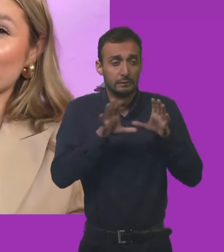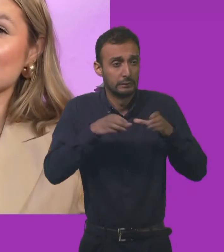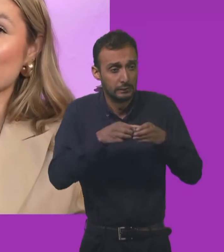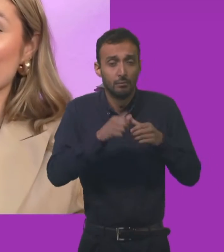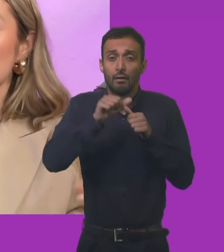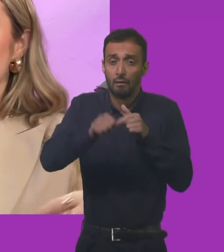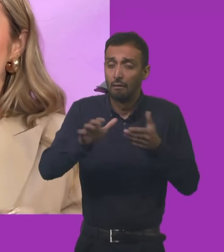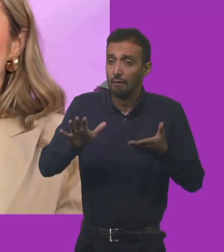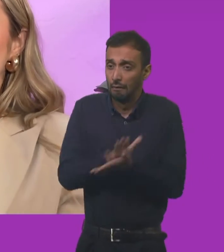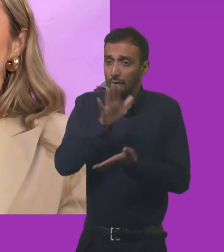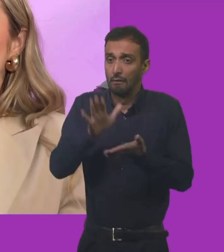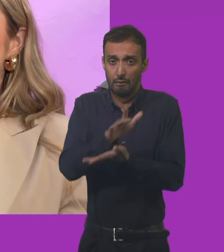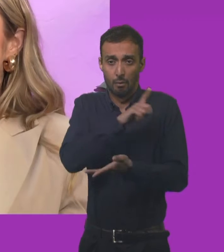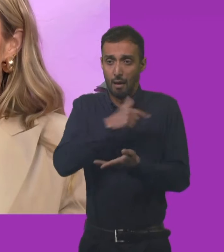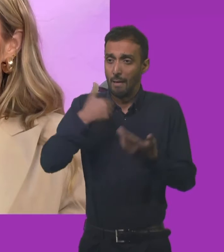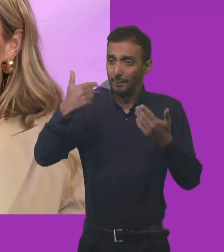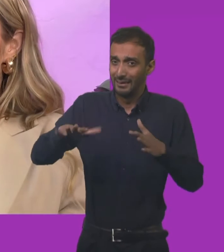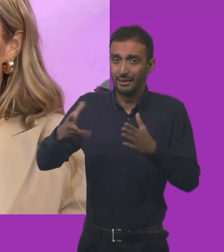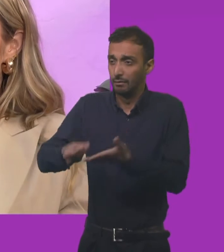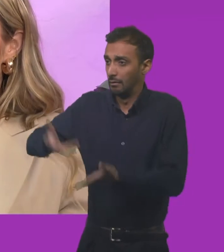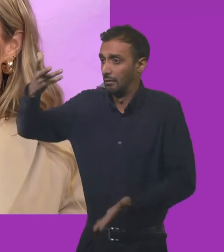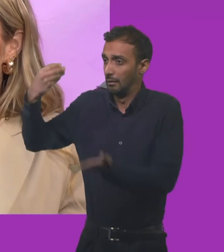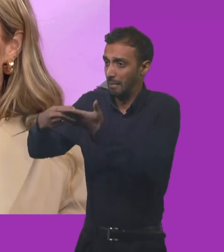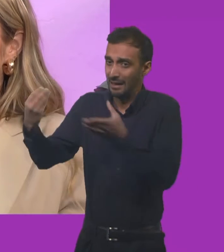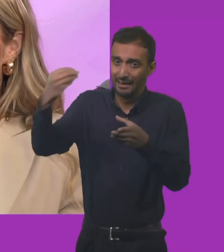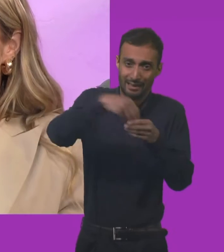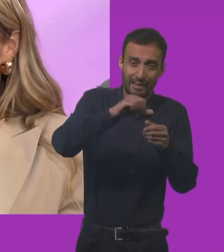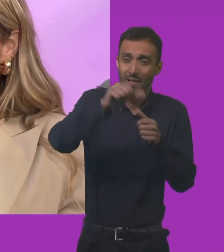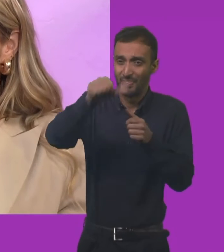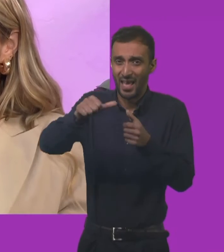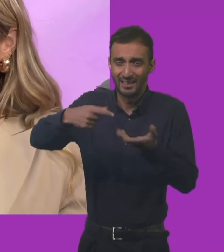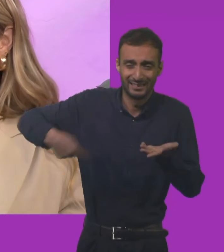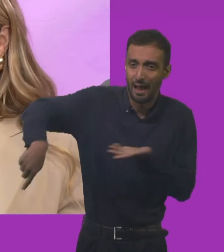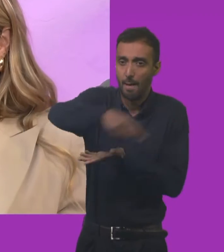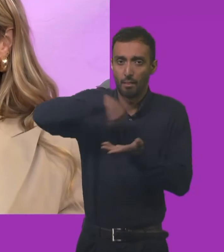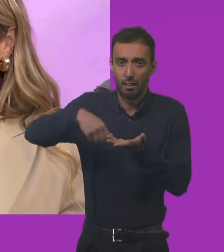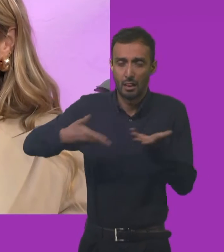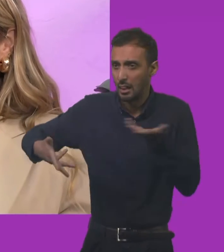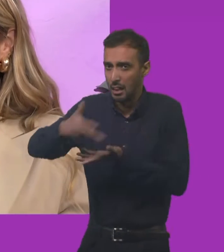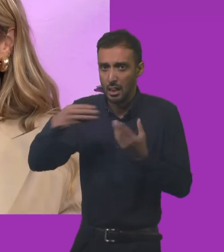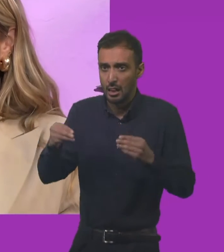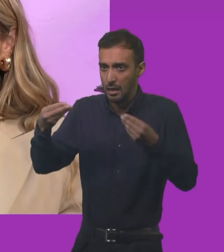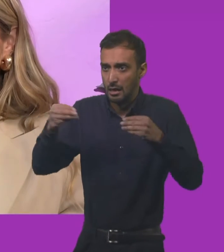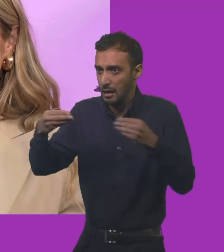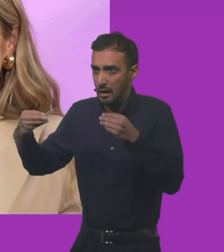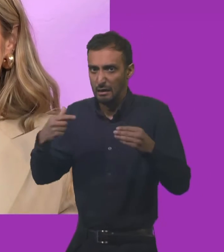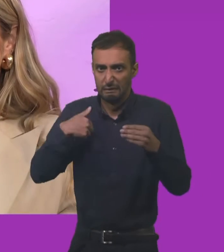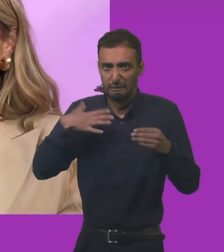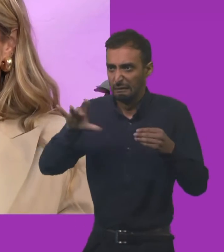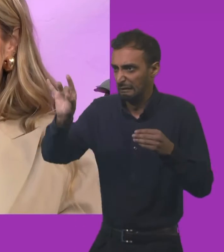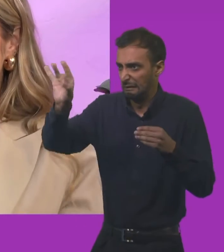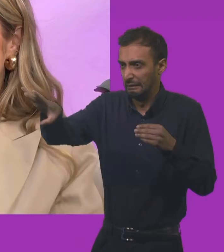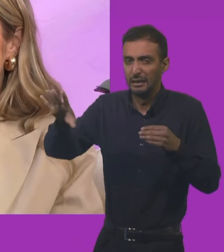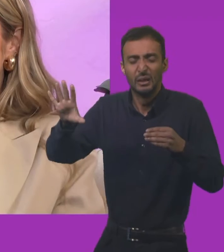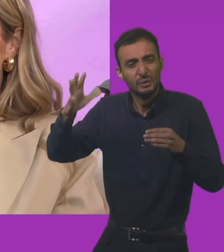to the prize pot, and then suddenly you're at the round table banishing one of your friends, and it's hard. Like it's a difficult thing, like